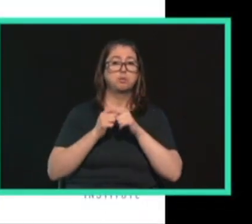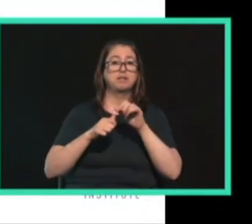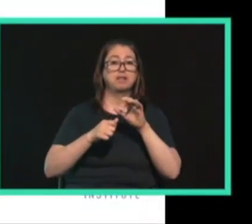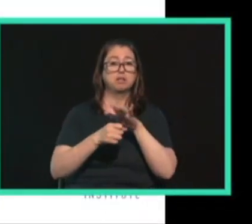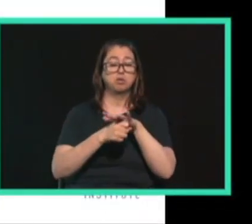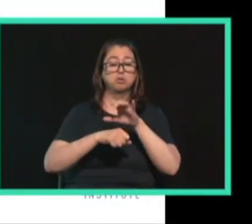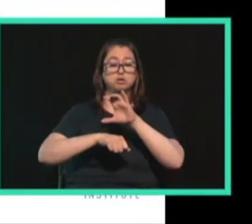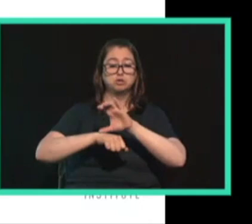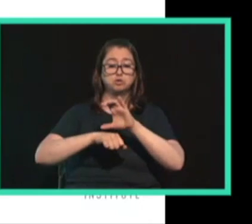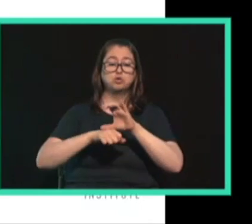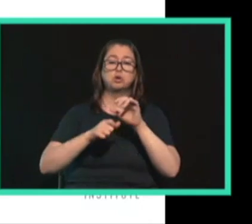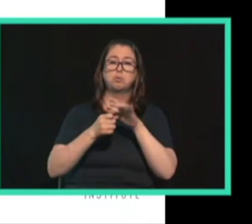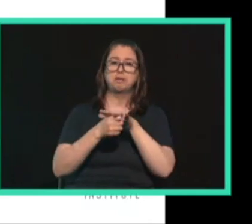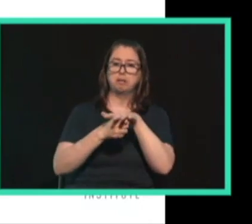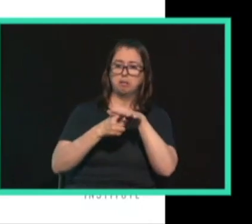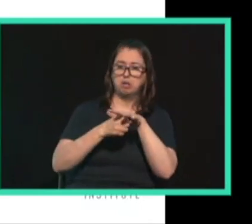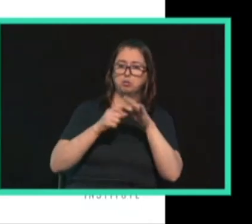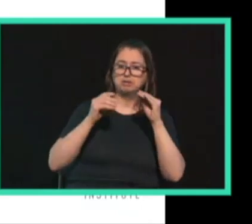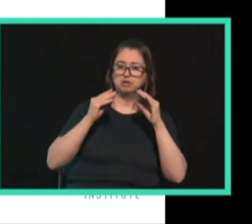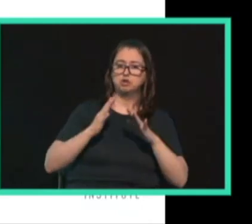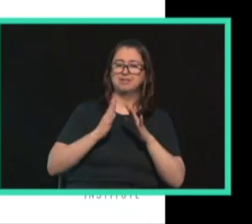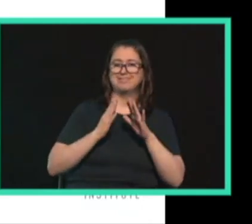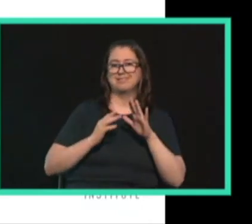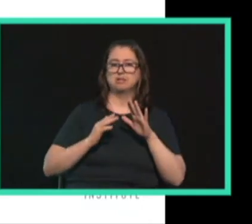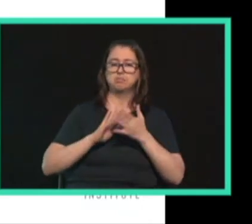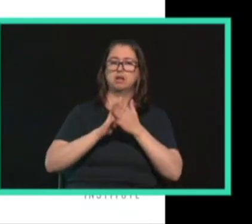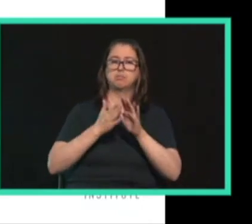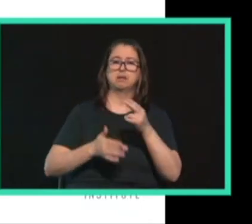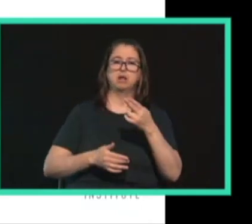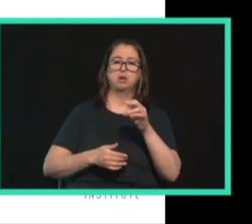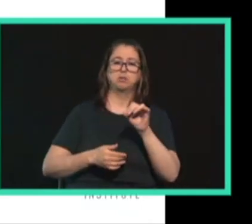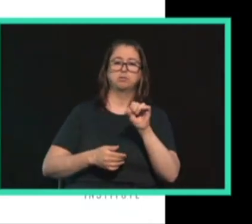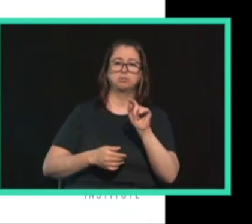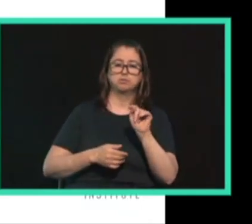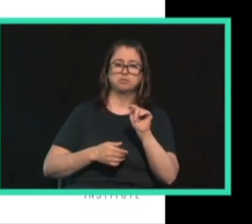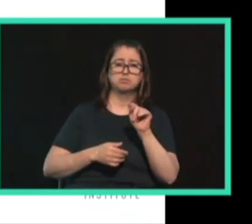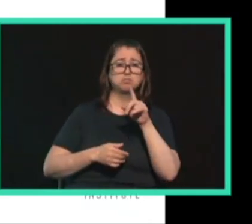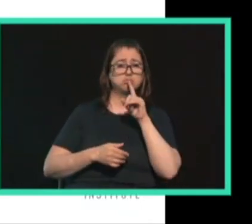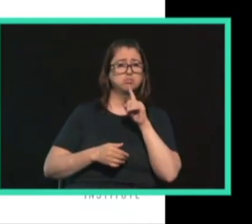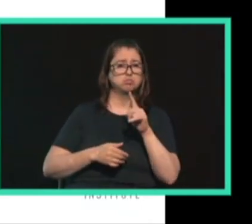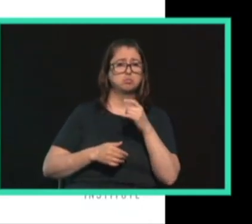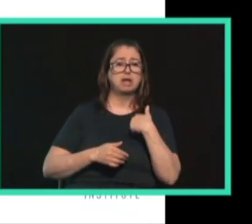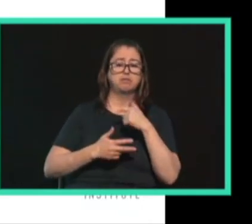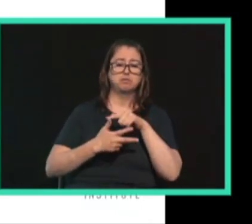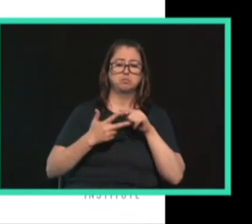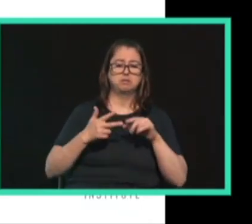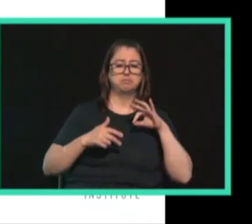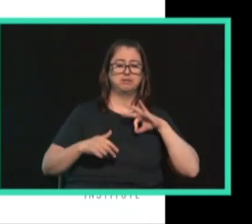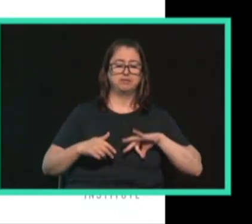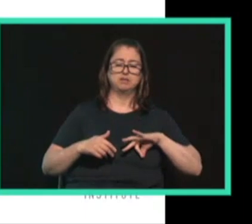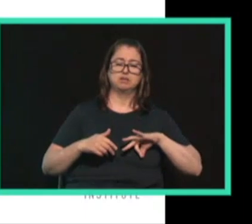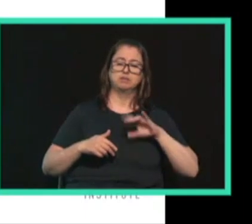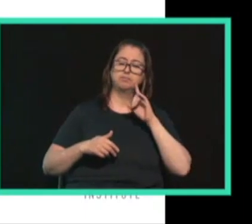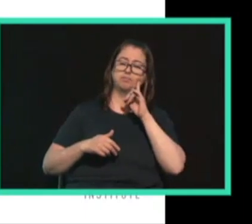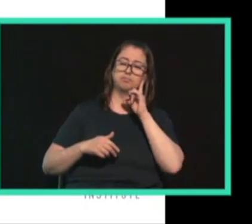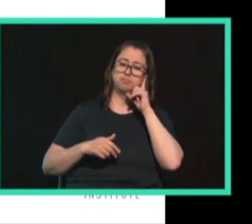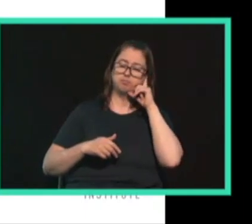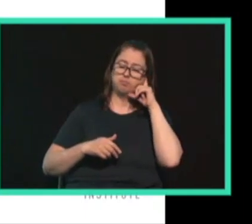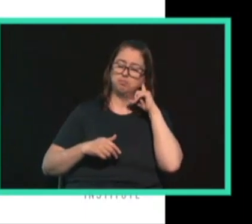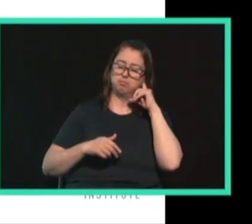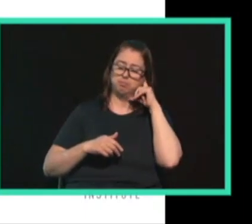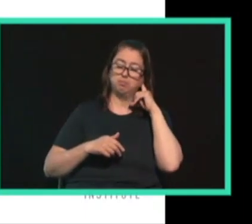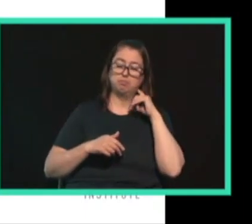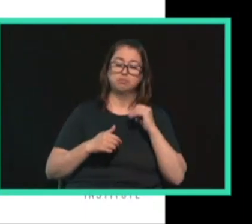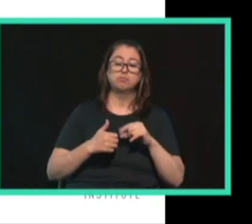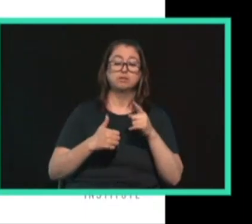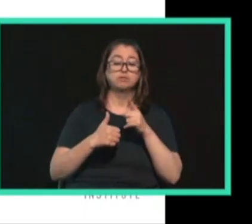local facilitator as their host. Now, there are 3 great benefits to this. And the first one is that